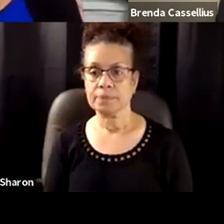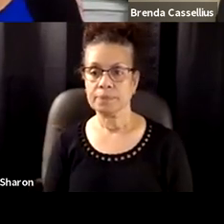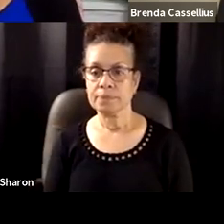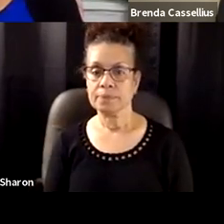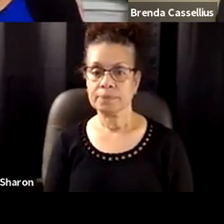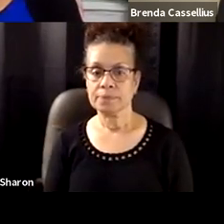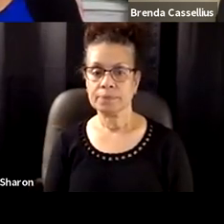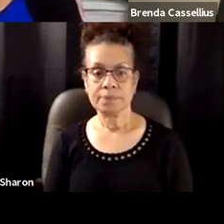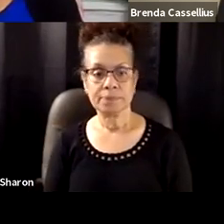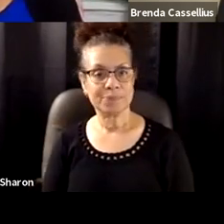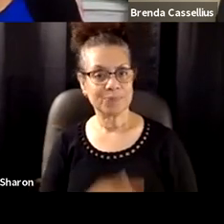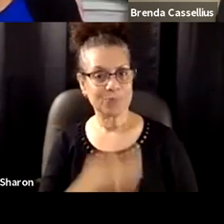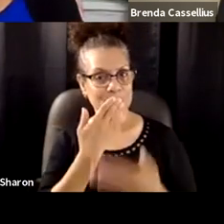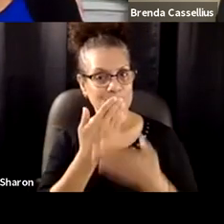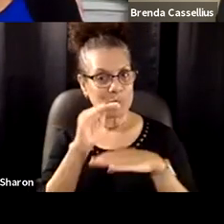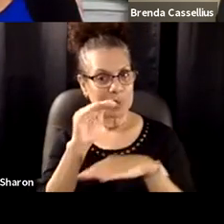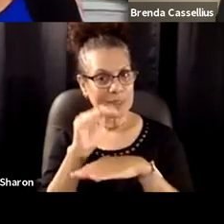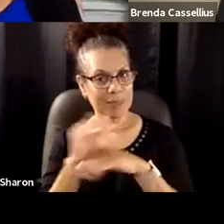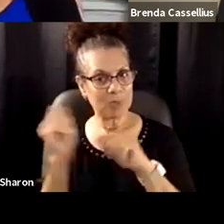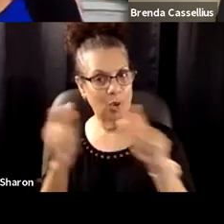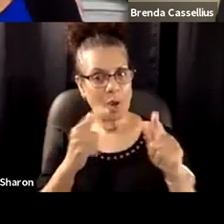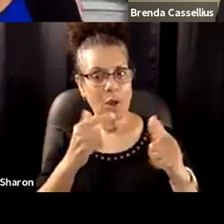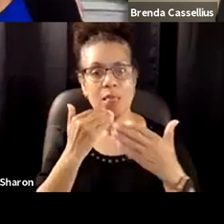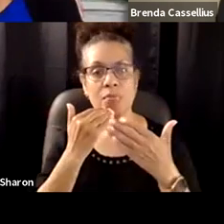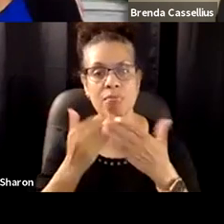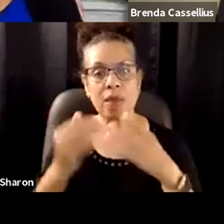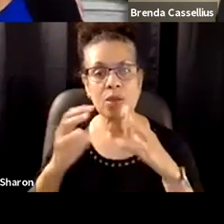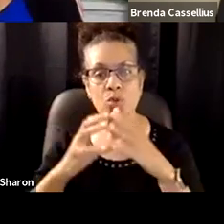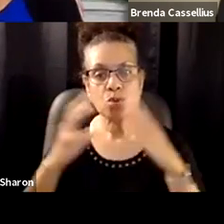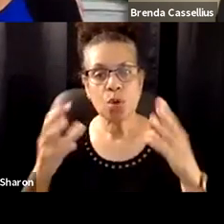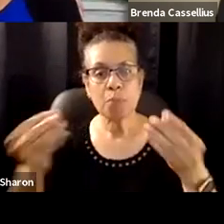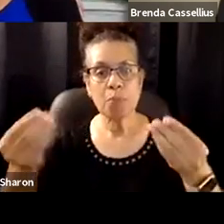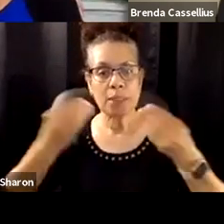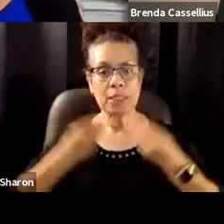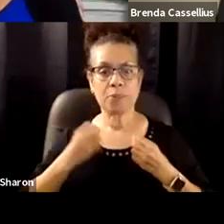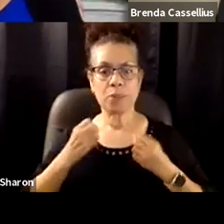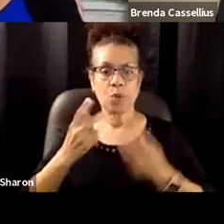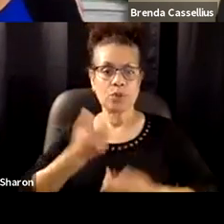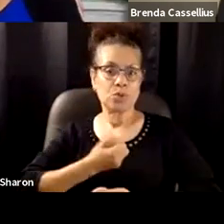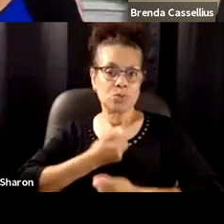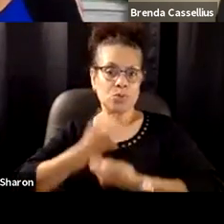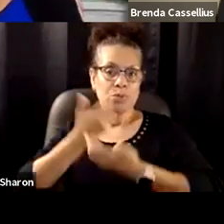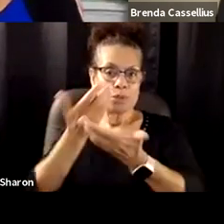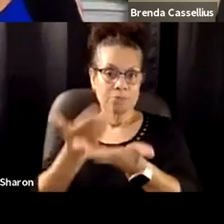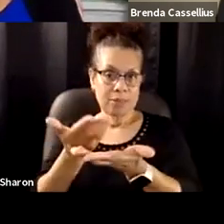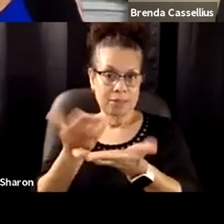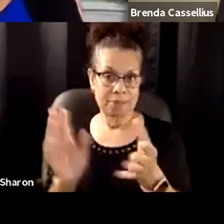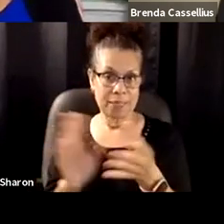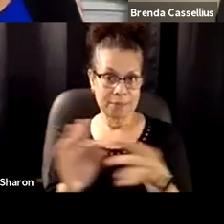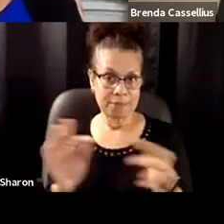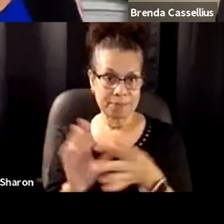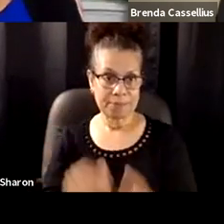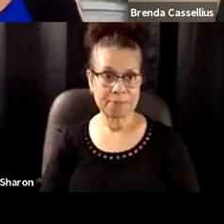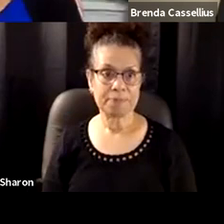good evening to all of you and thank you so much for giving me the opportunities to express myself my name is sonia